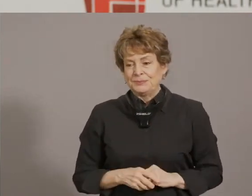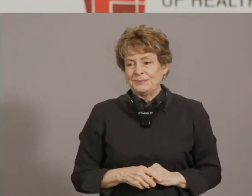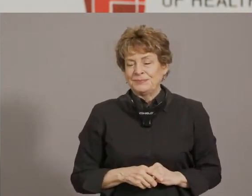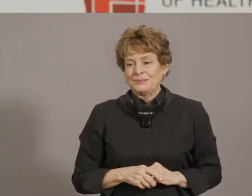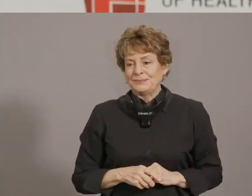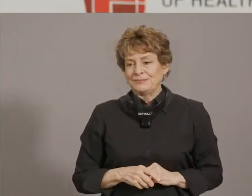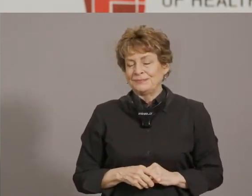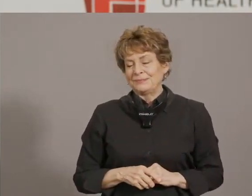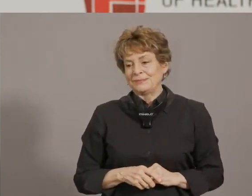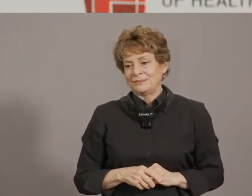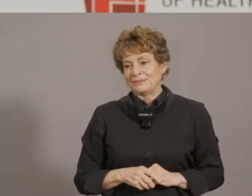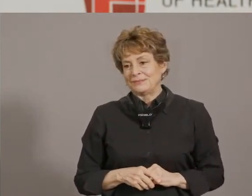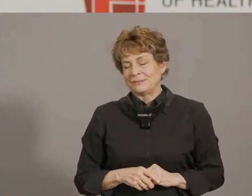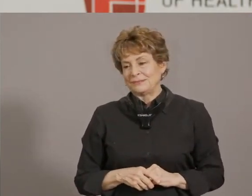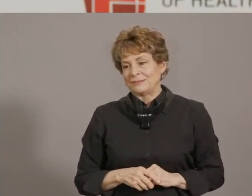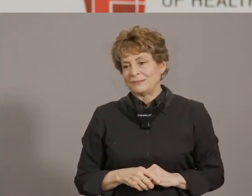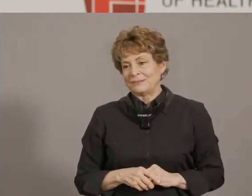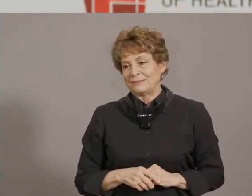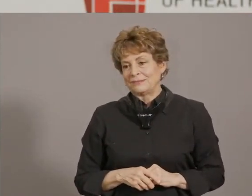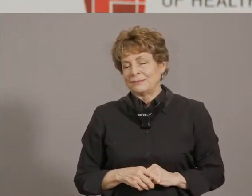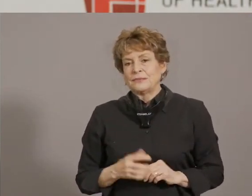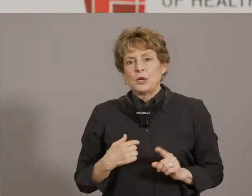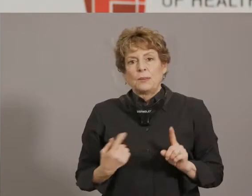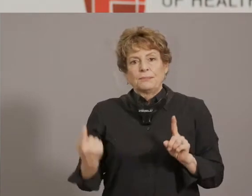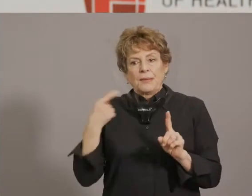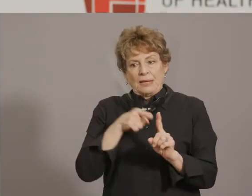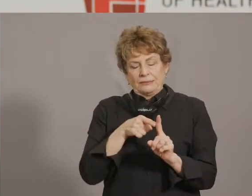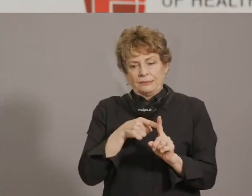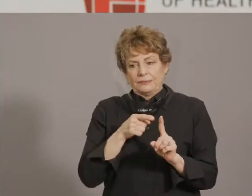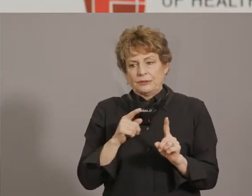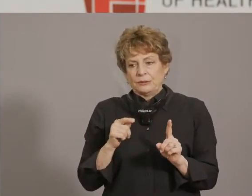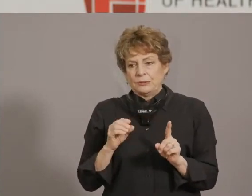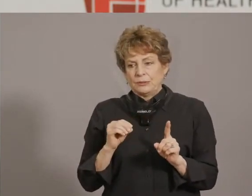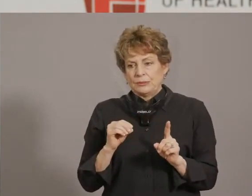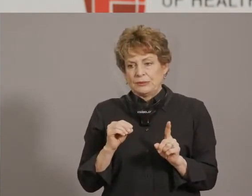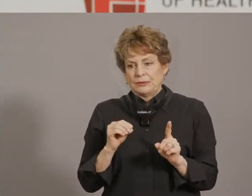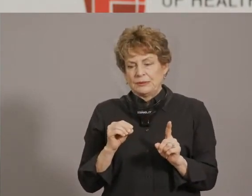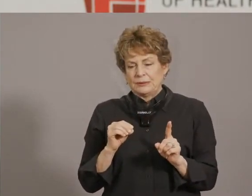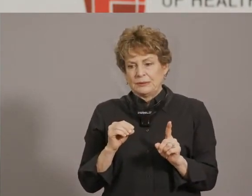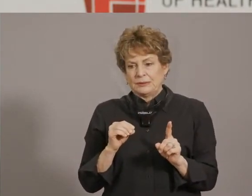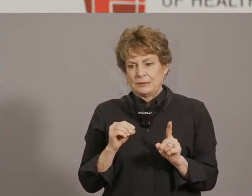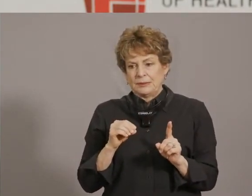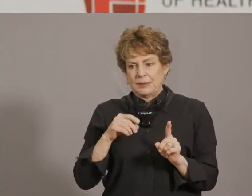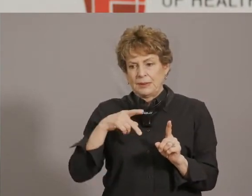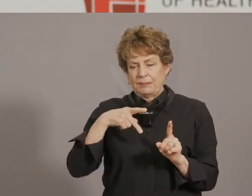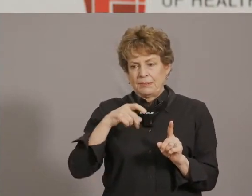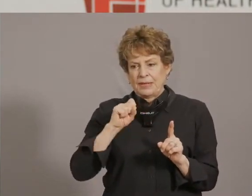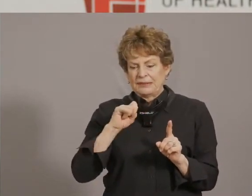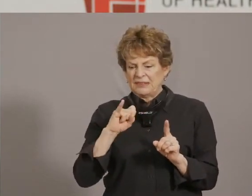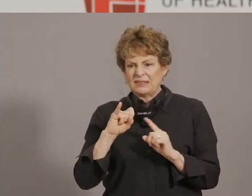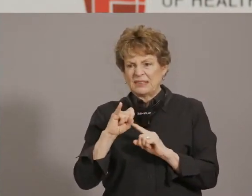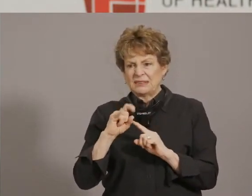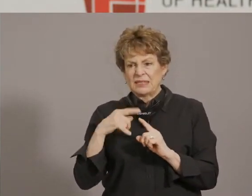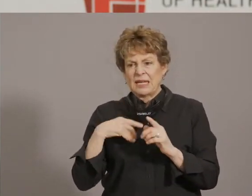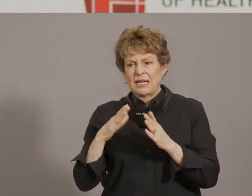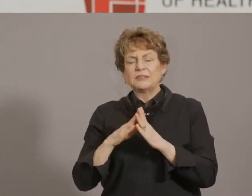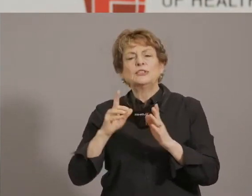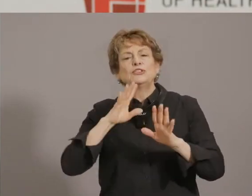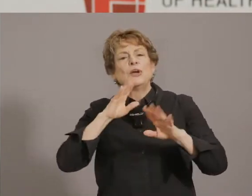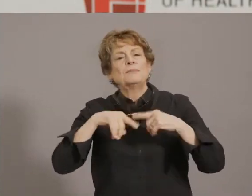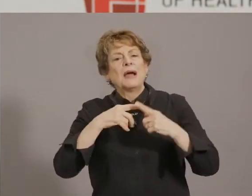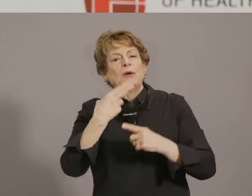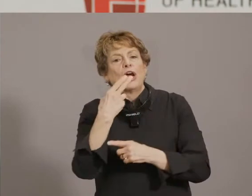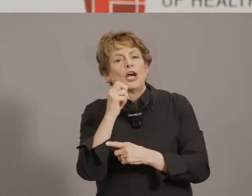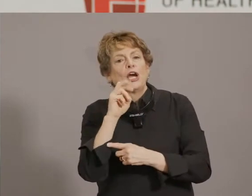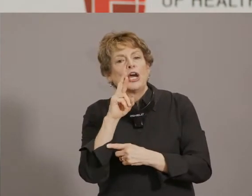So just kind of going back to a little bit what how I was asking you about over reaching herd immunity. Based